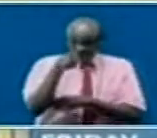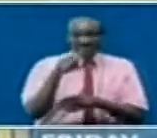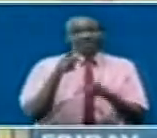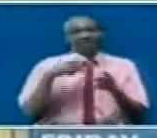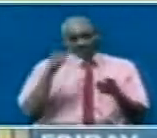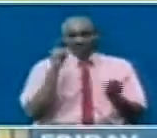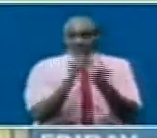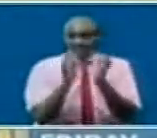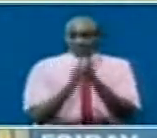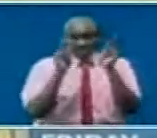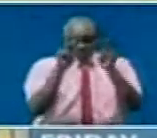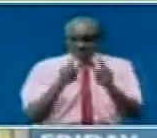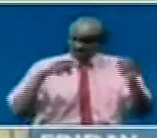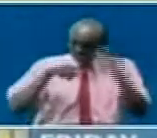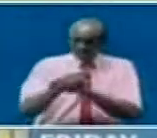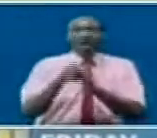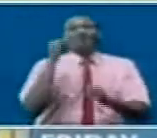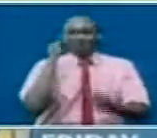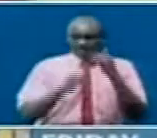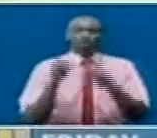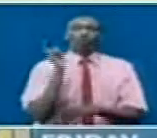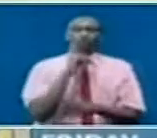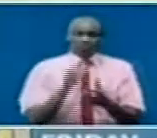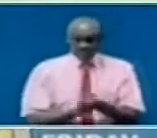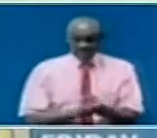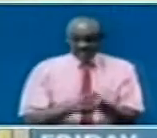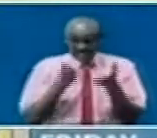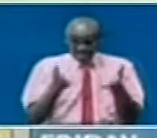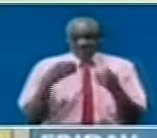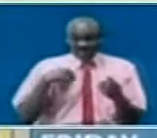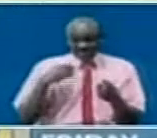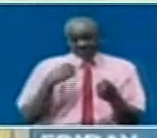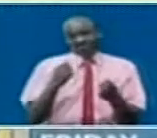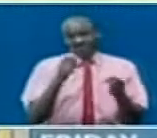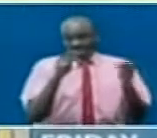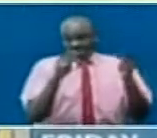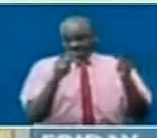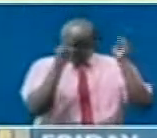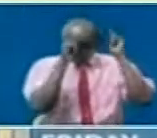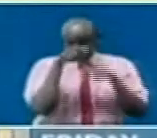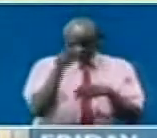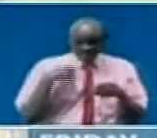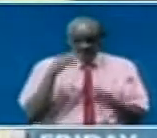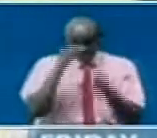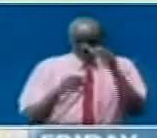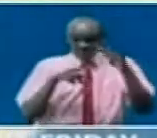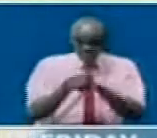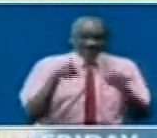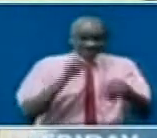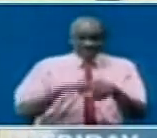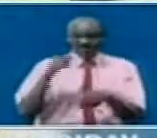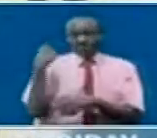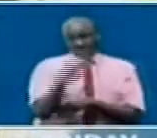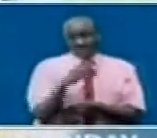Day Secondary booked their tickets for tomorrow's finals. Host Commandos made an emphatic entry into the finals after seeing off Pasenga